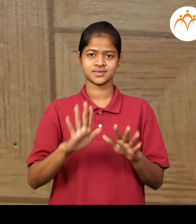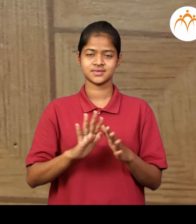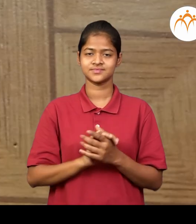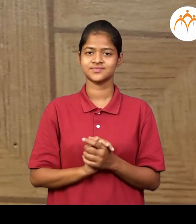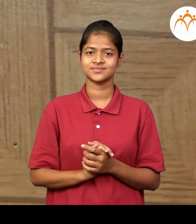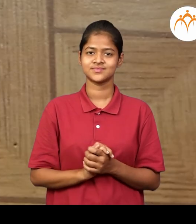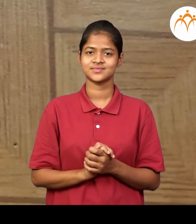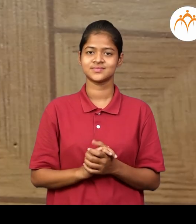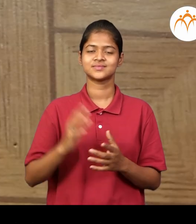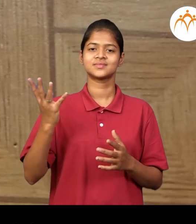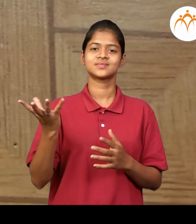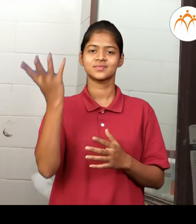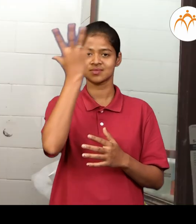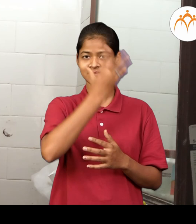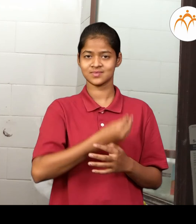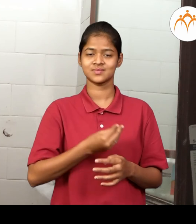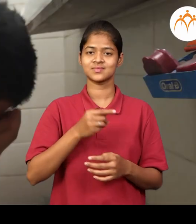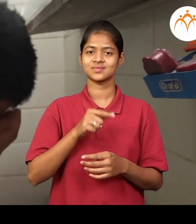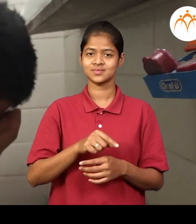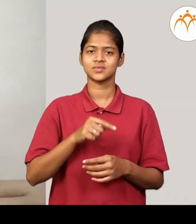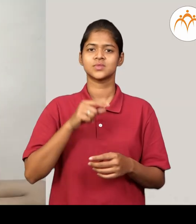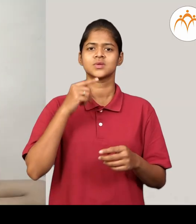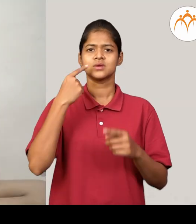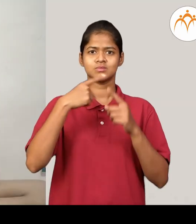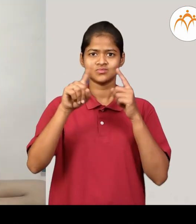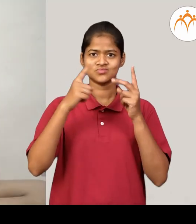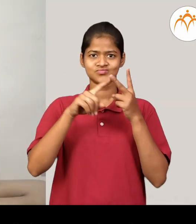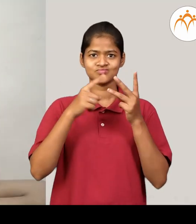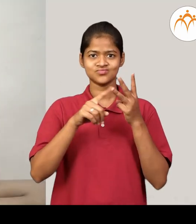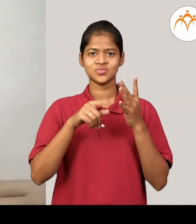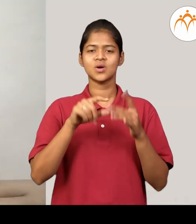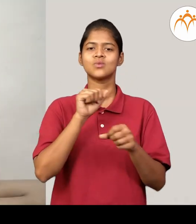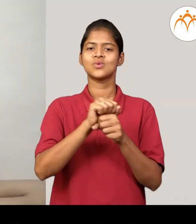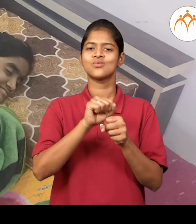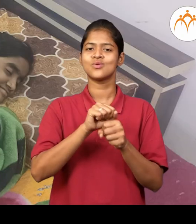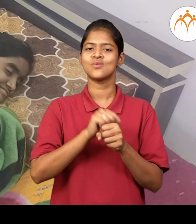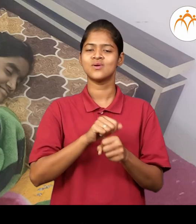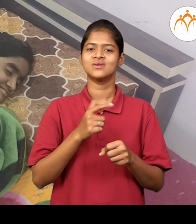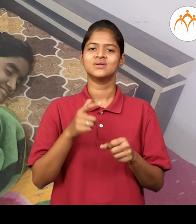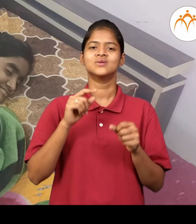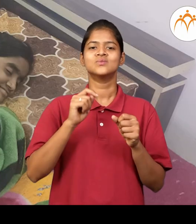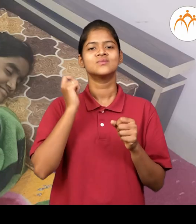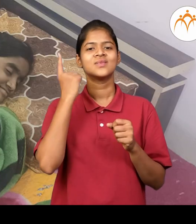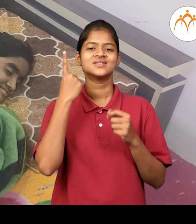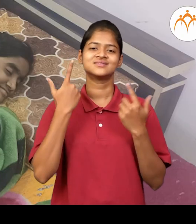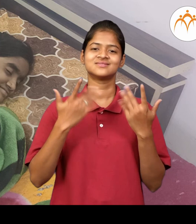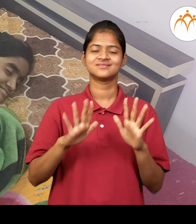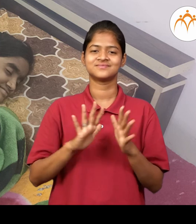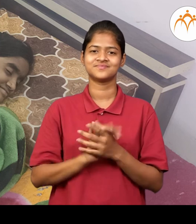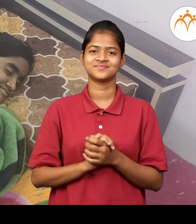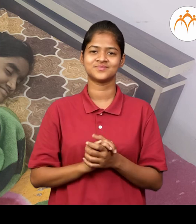We understood the tasks and chores to be done during a day in a